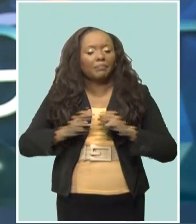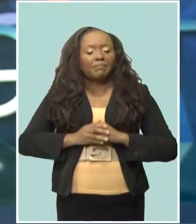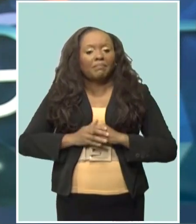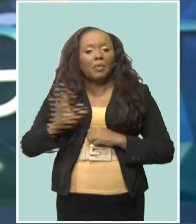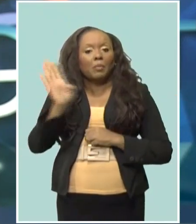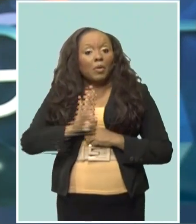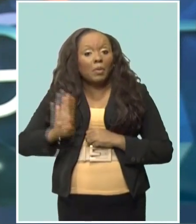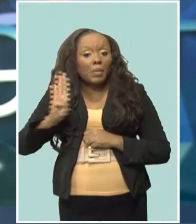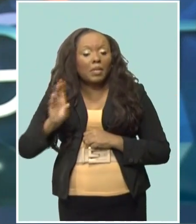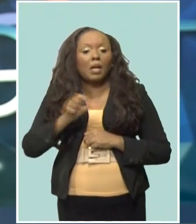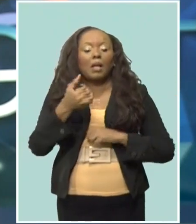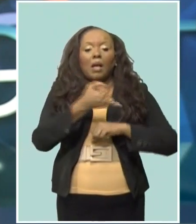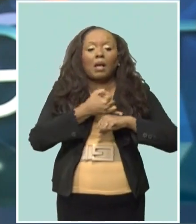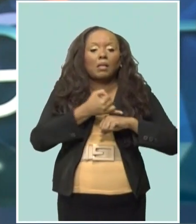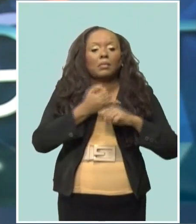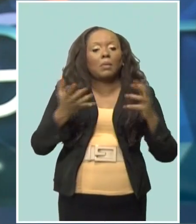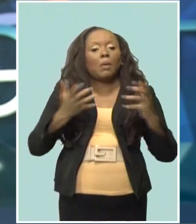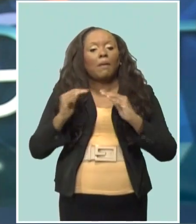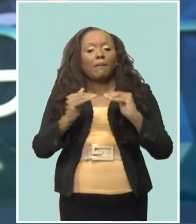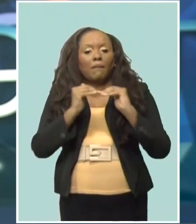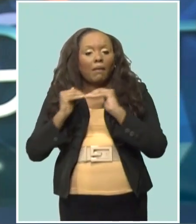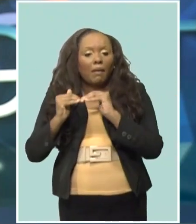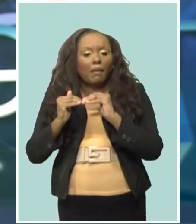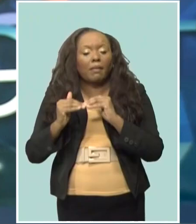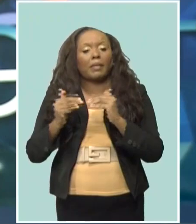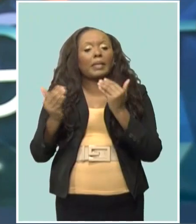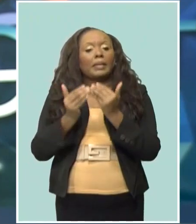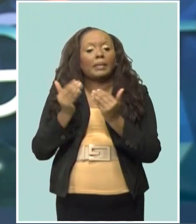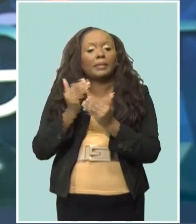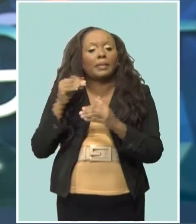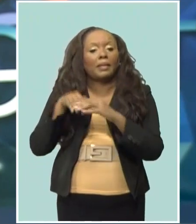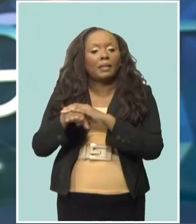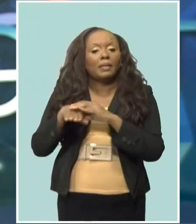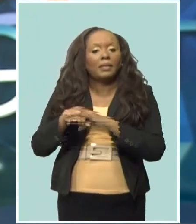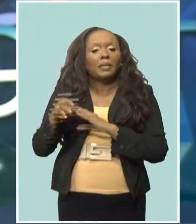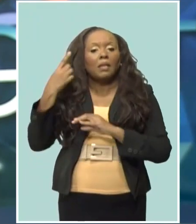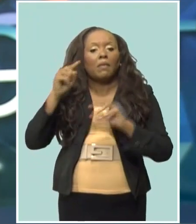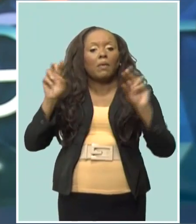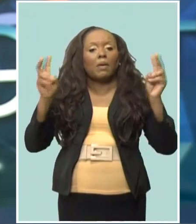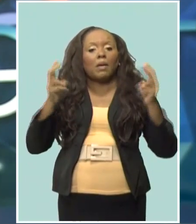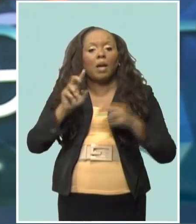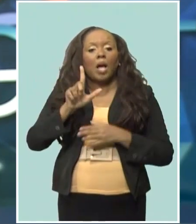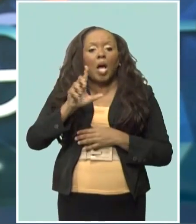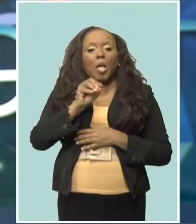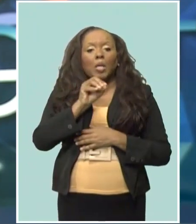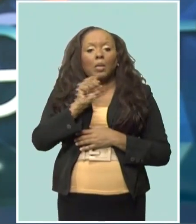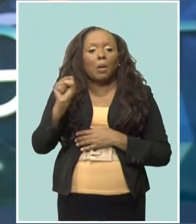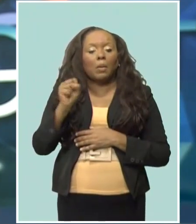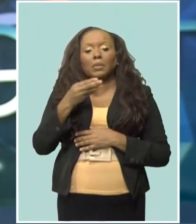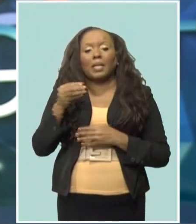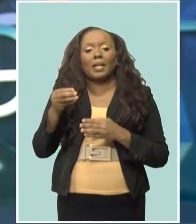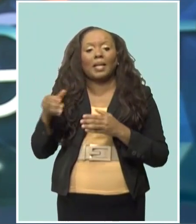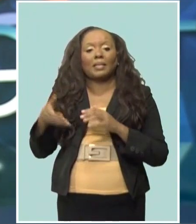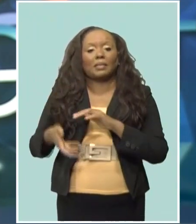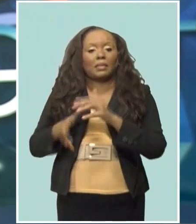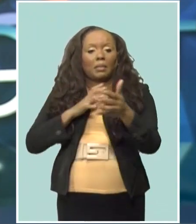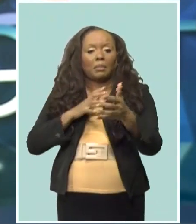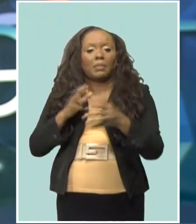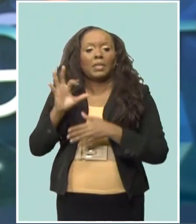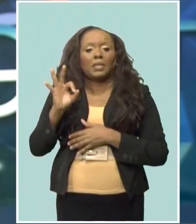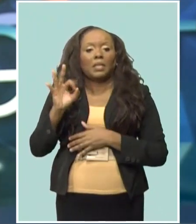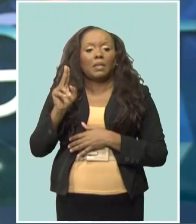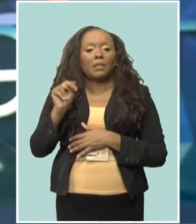want fair and easy access to the Loss and Damage Fund when the need arises. Minister of Environment, National